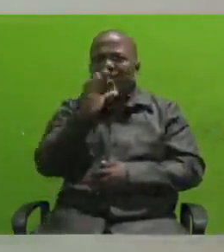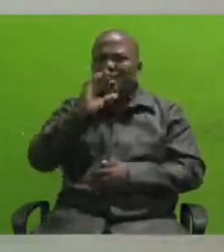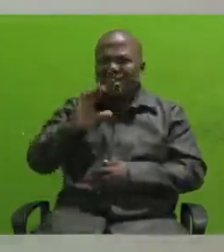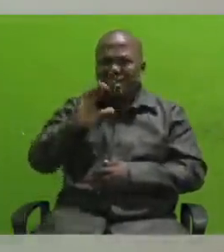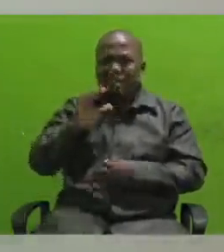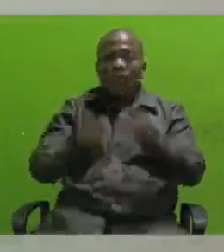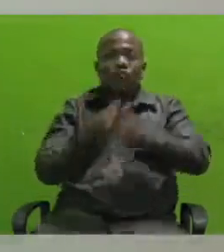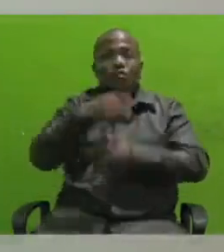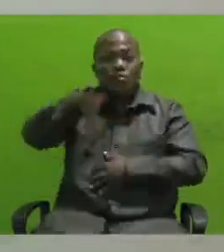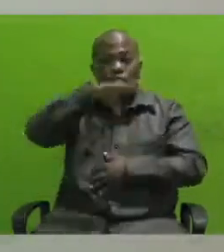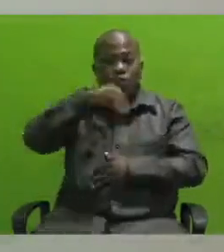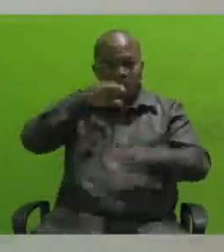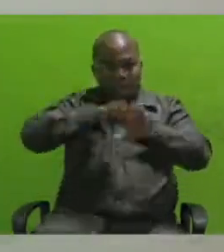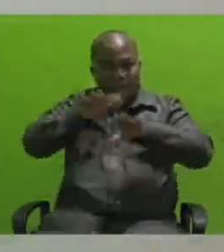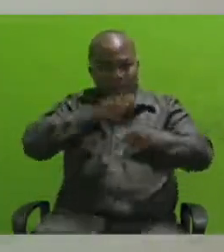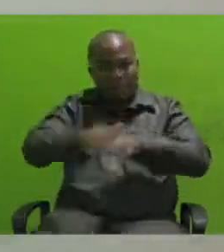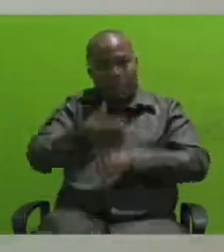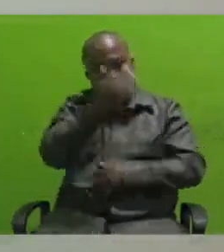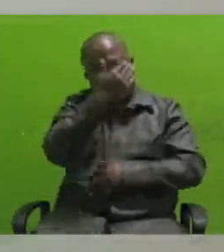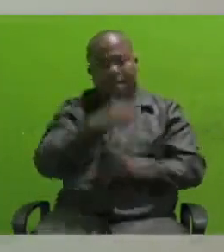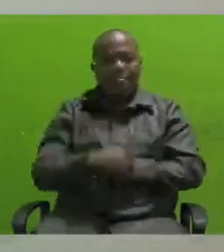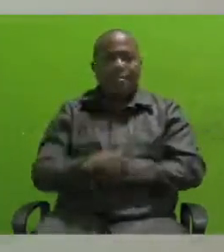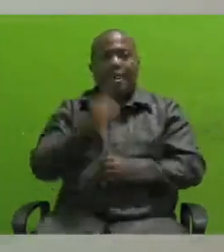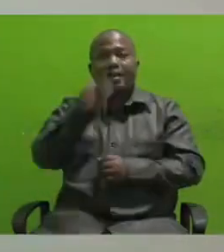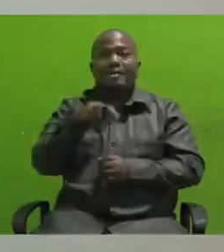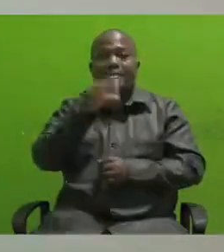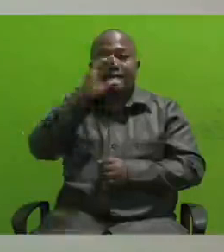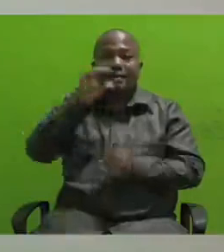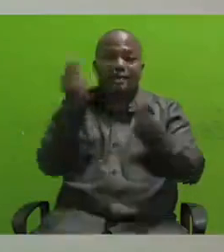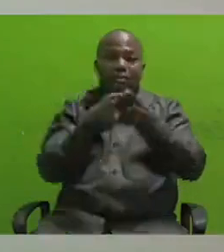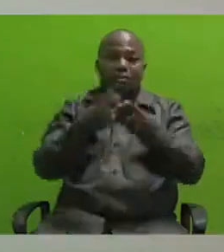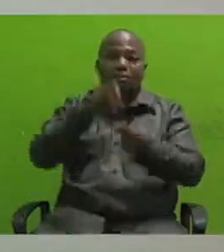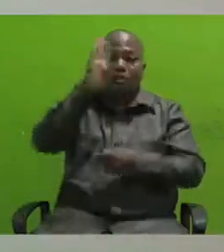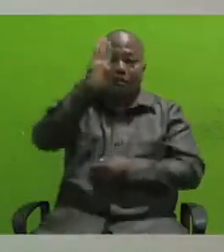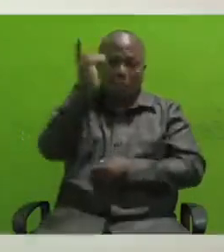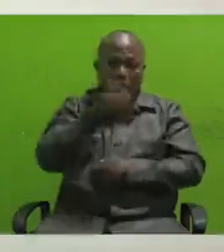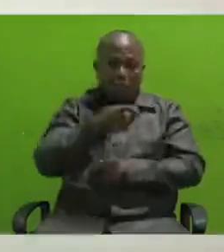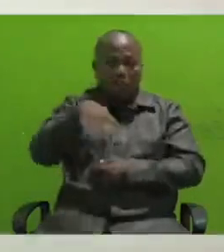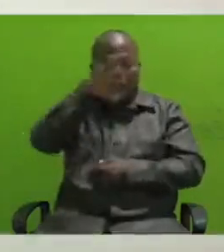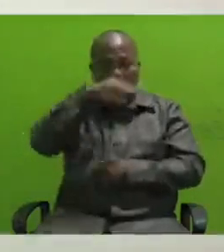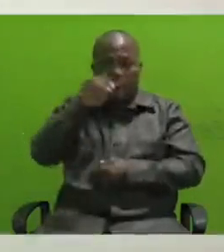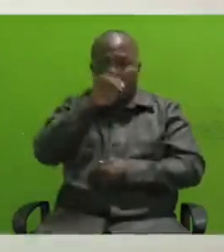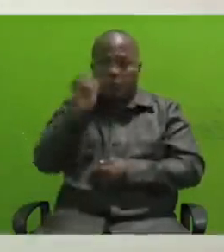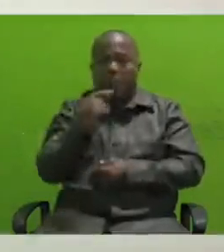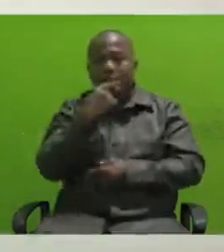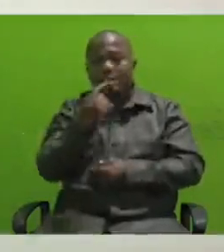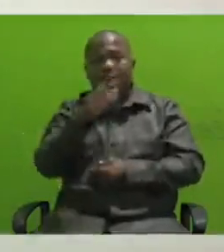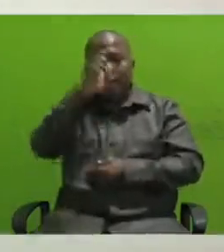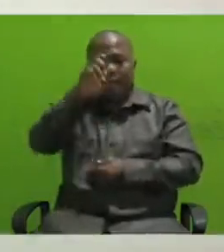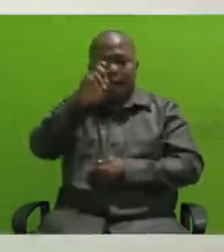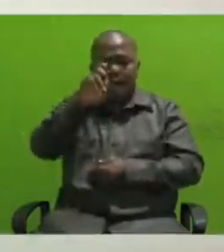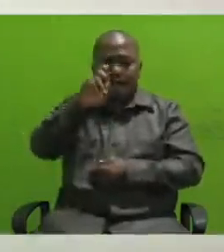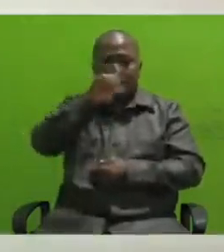from those expressions here, it is found that c is equal to b over 2a, the whole thing squared. So as we said, x squared